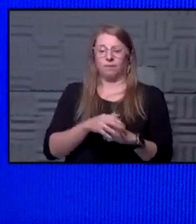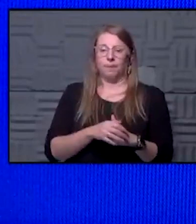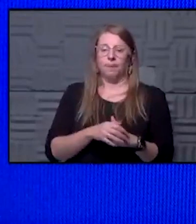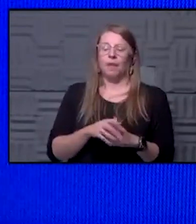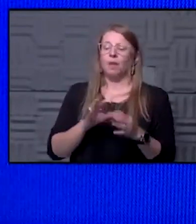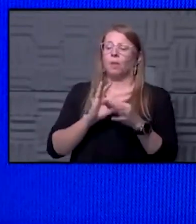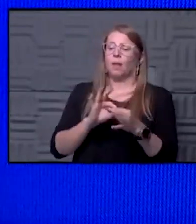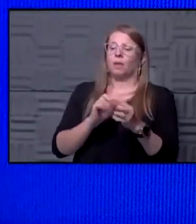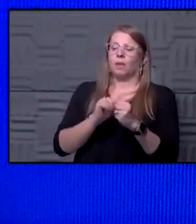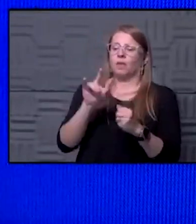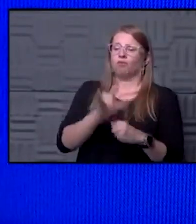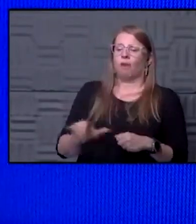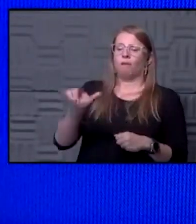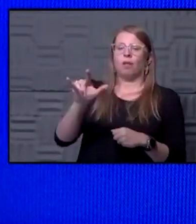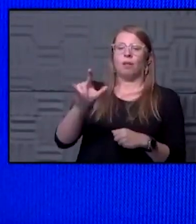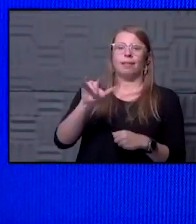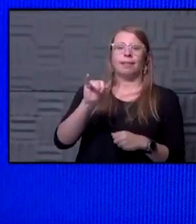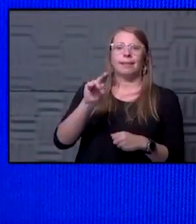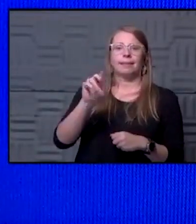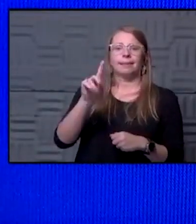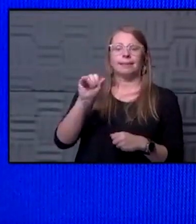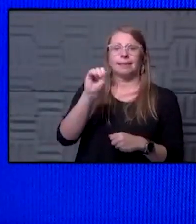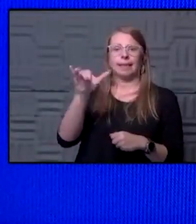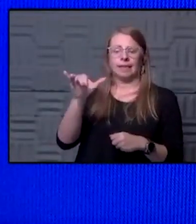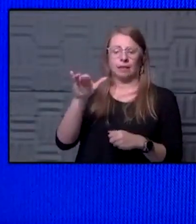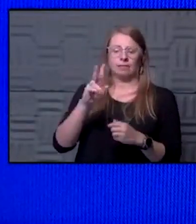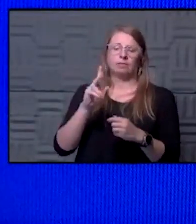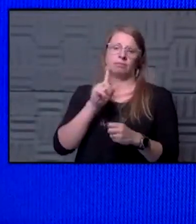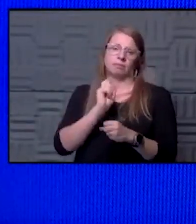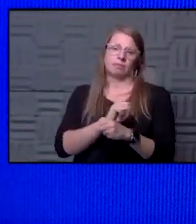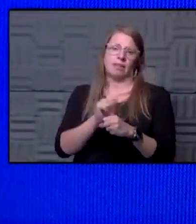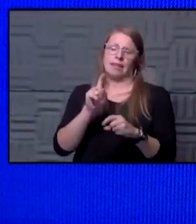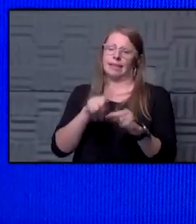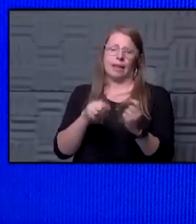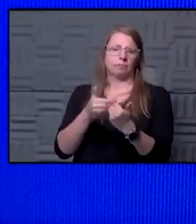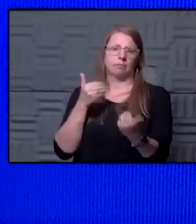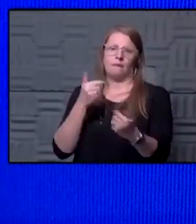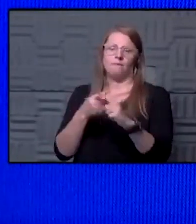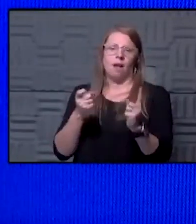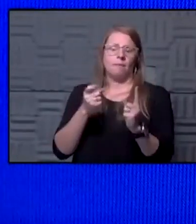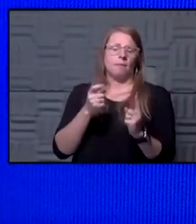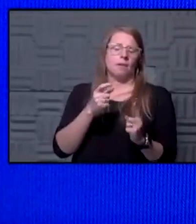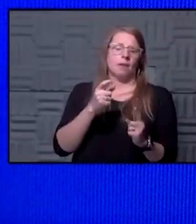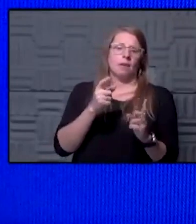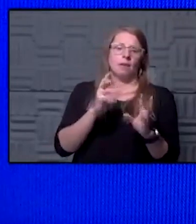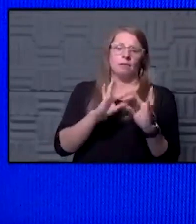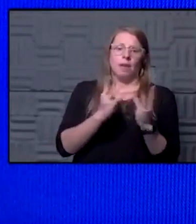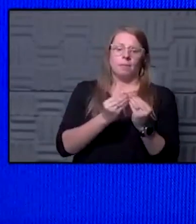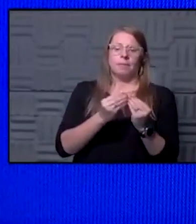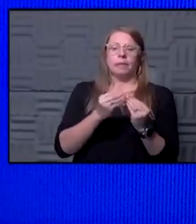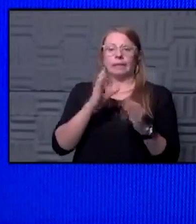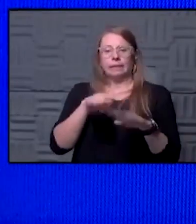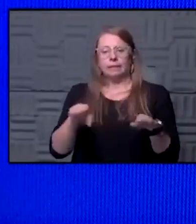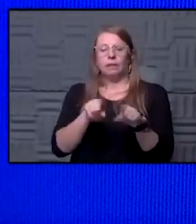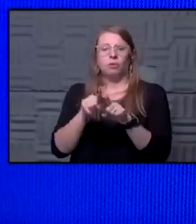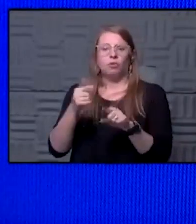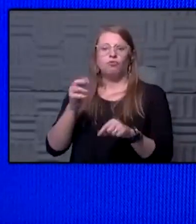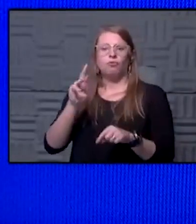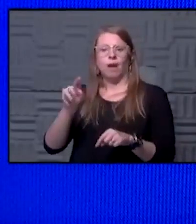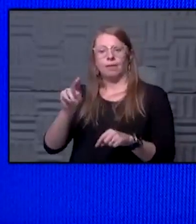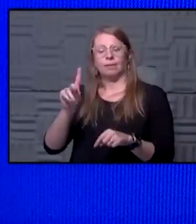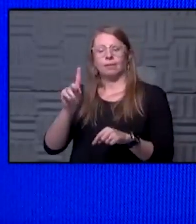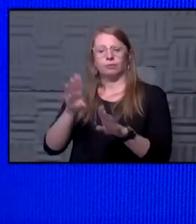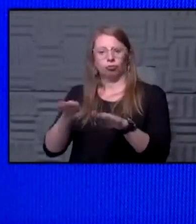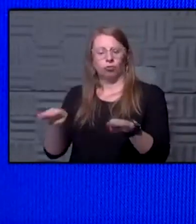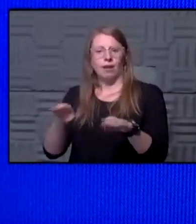this morning. Lindsay says, realistically, we cannot stay apart from our children and grandchildren. And if flying is the only option, how do we